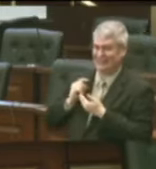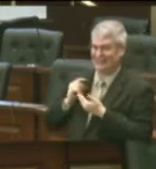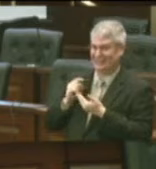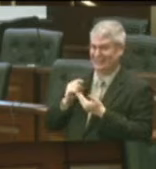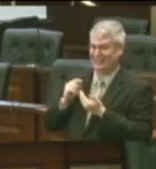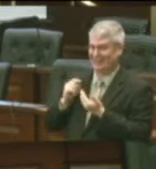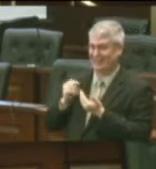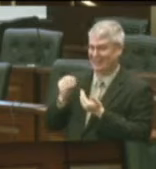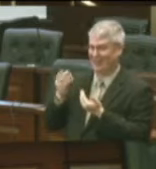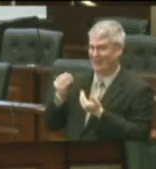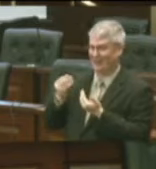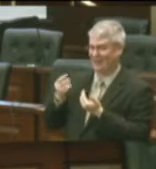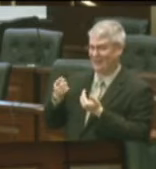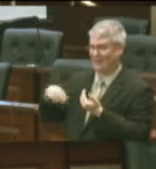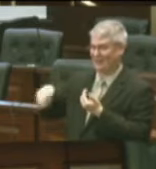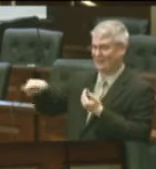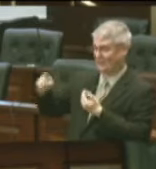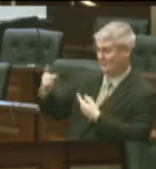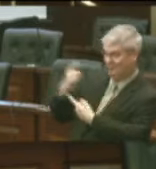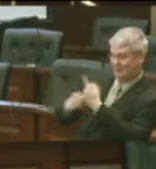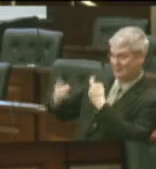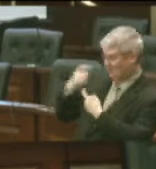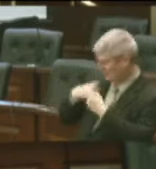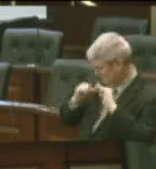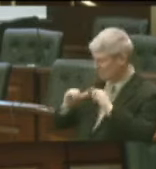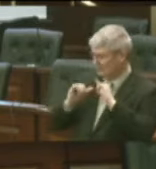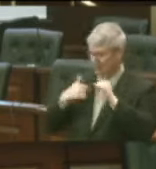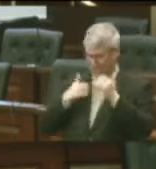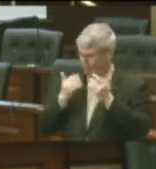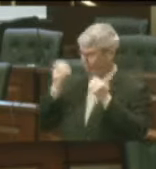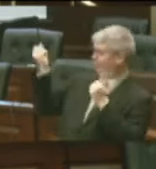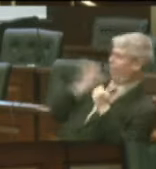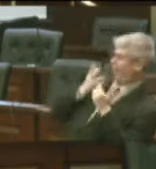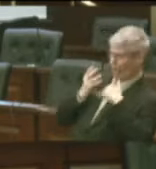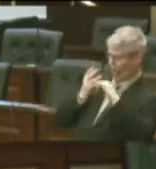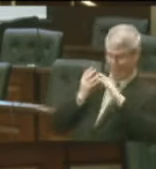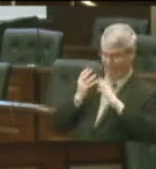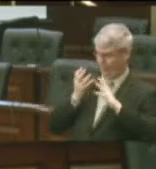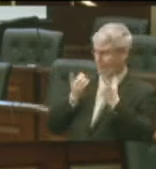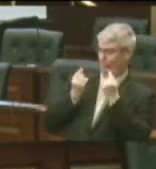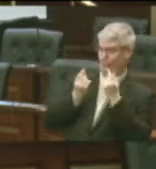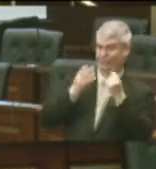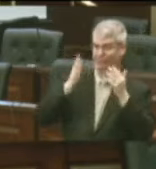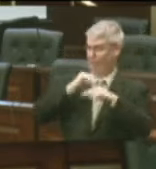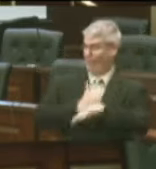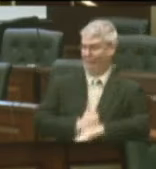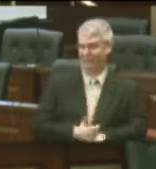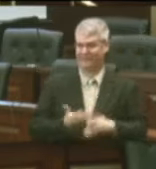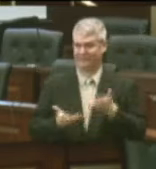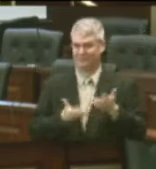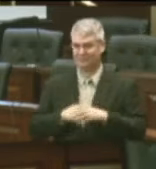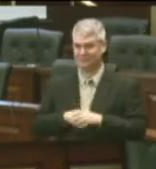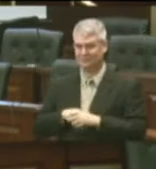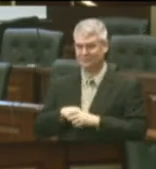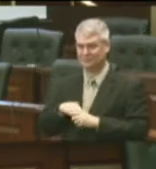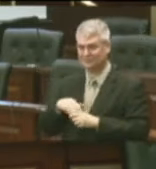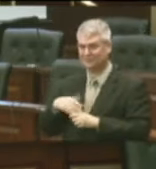we're going to have to continue. The first off, we've got to get CFAC to make the recommendation. Second off, the state board's got to work on